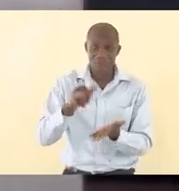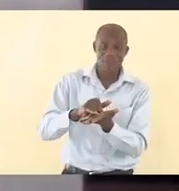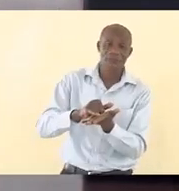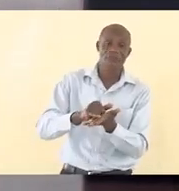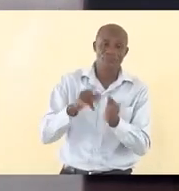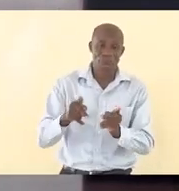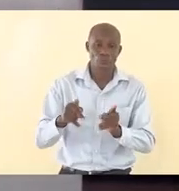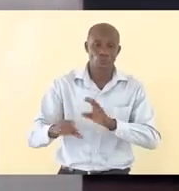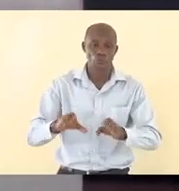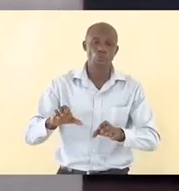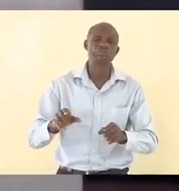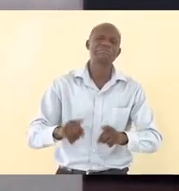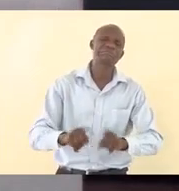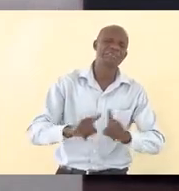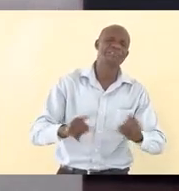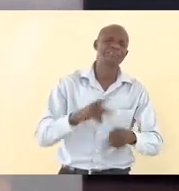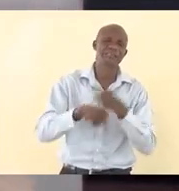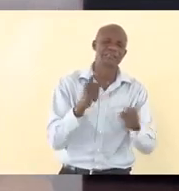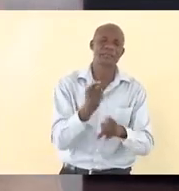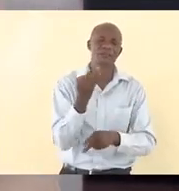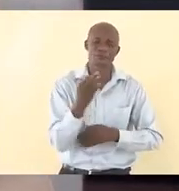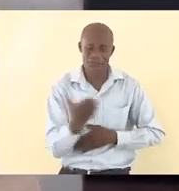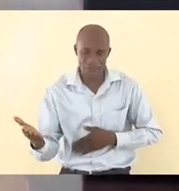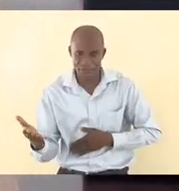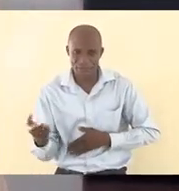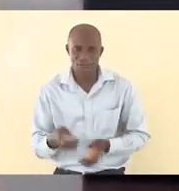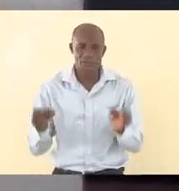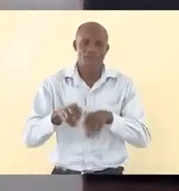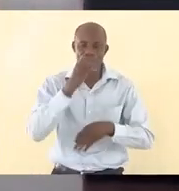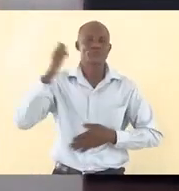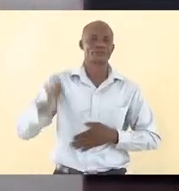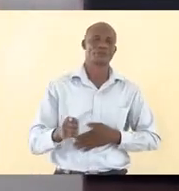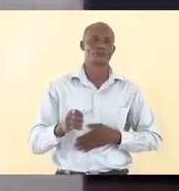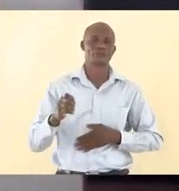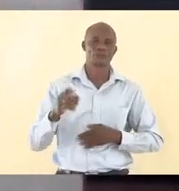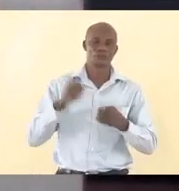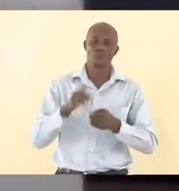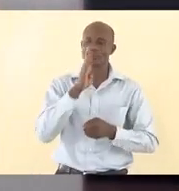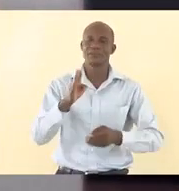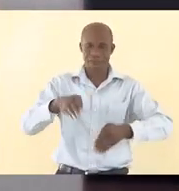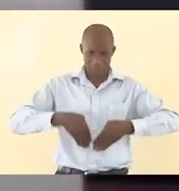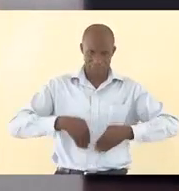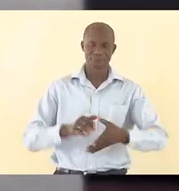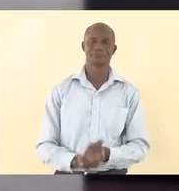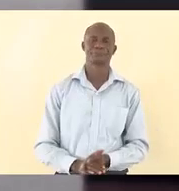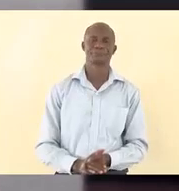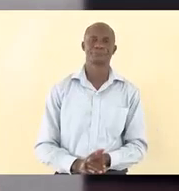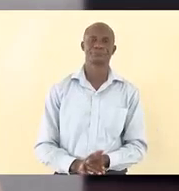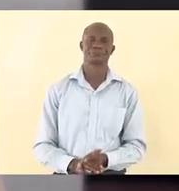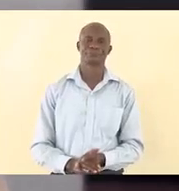Because of that, people now do all kinds of things, including criminal things, in order to be accepted.